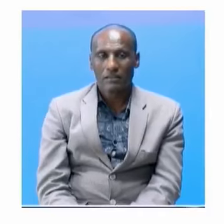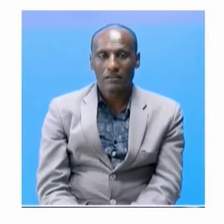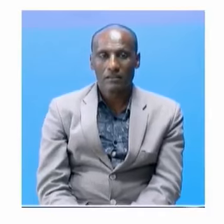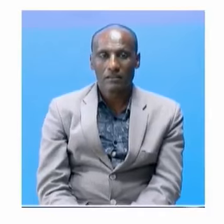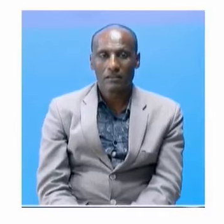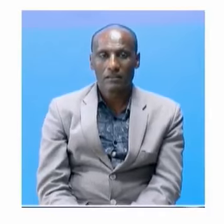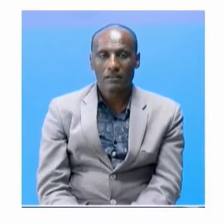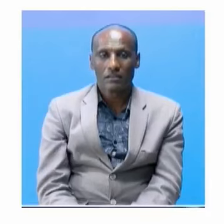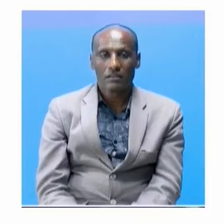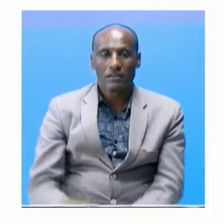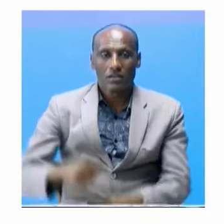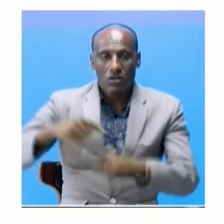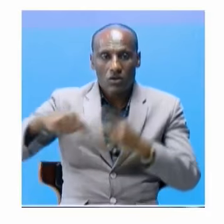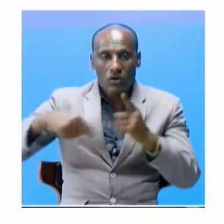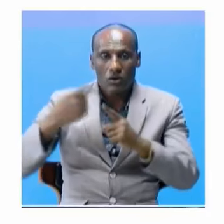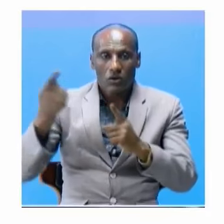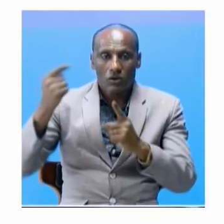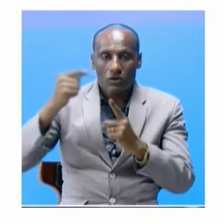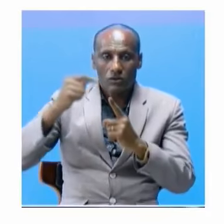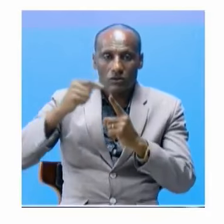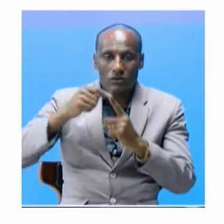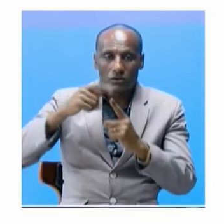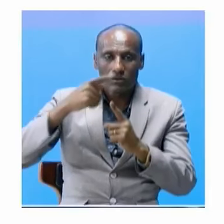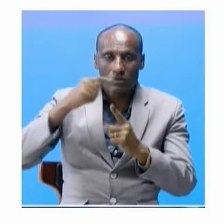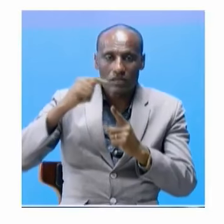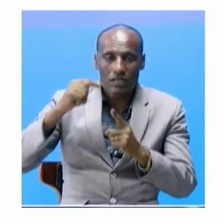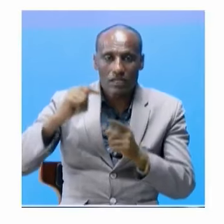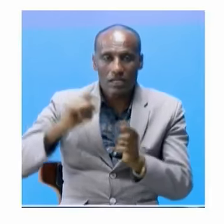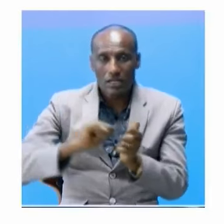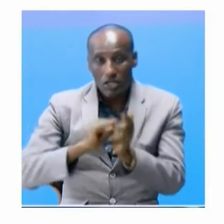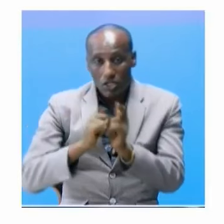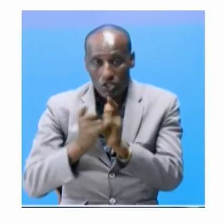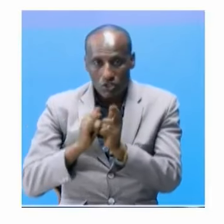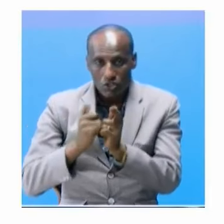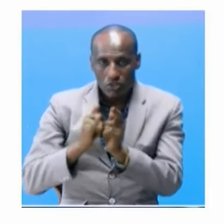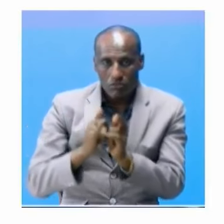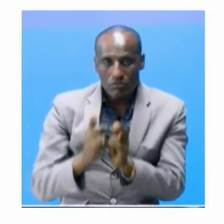go to the gym